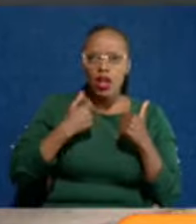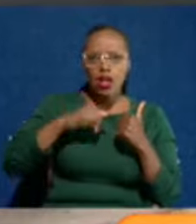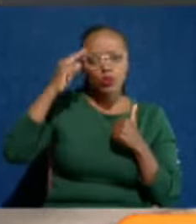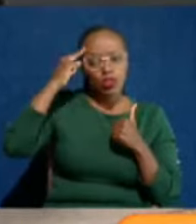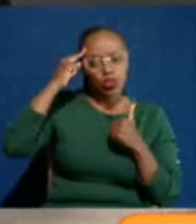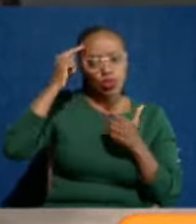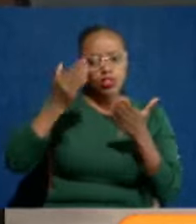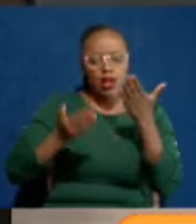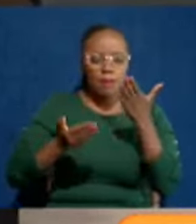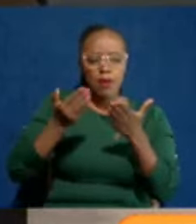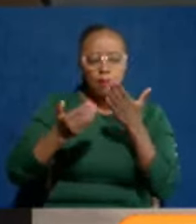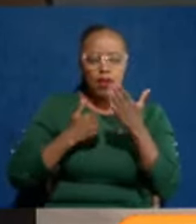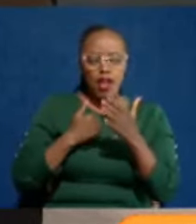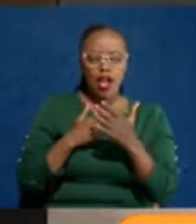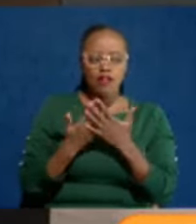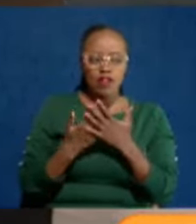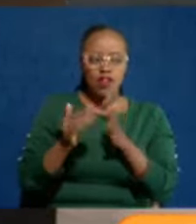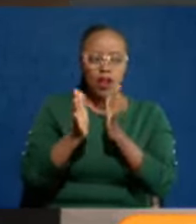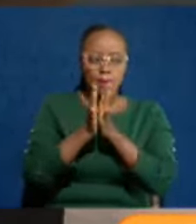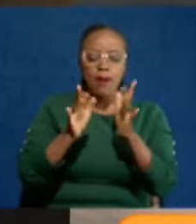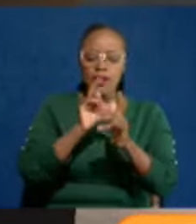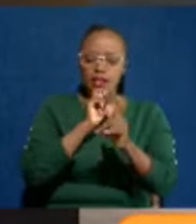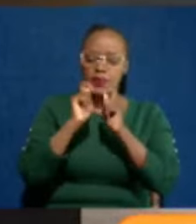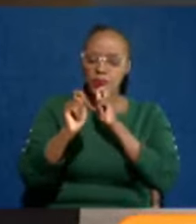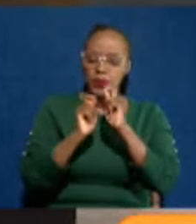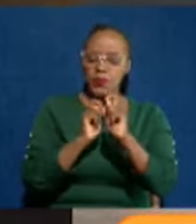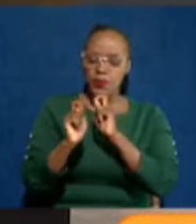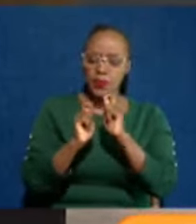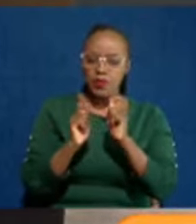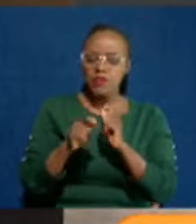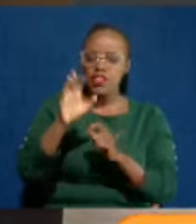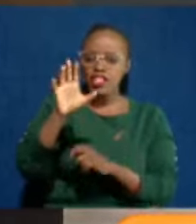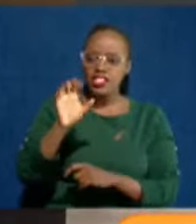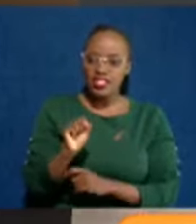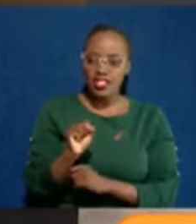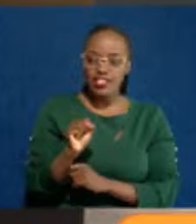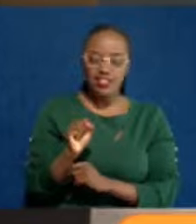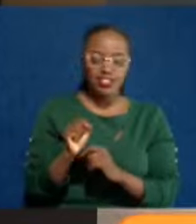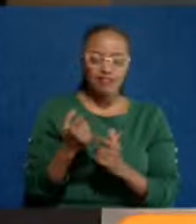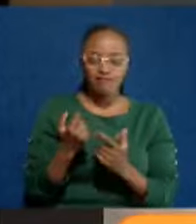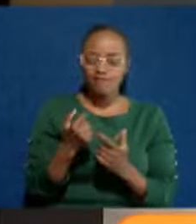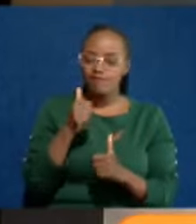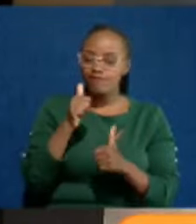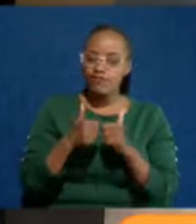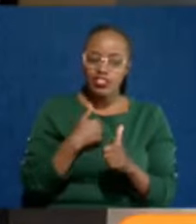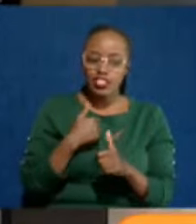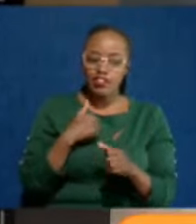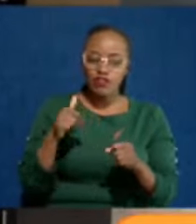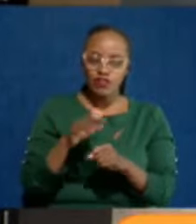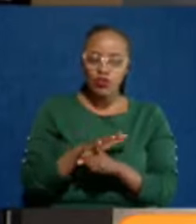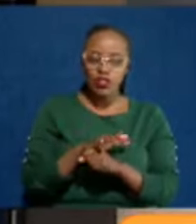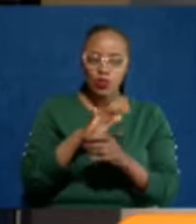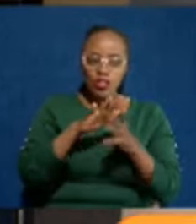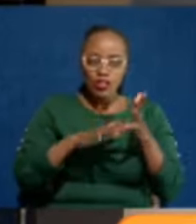very thorough public vetting of the cabinet, complete with the Excel